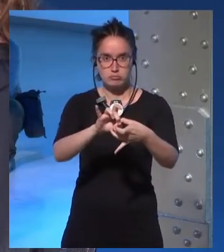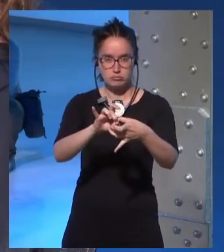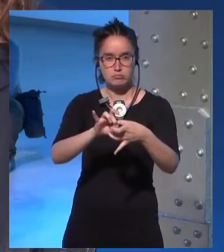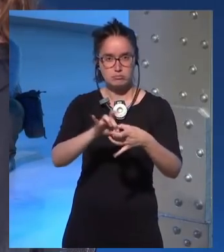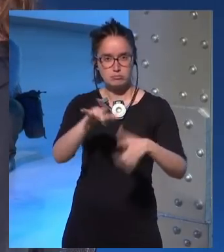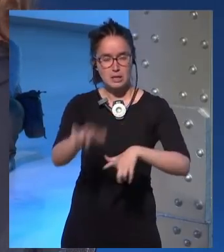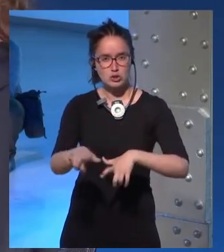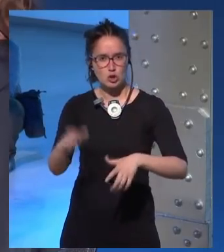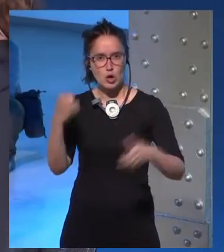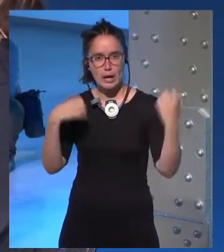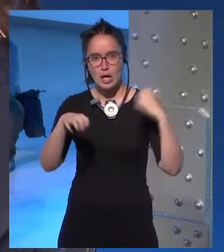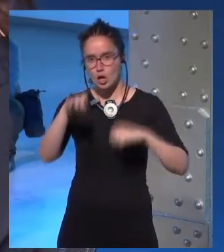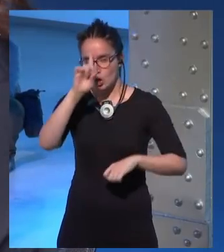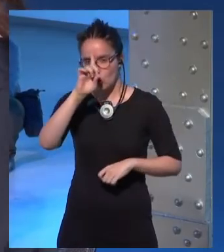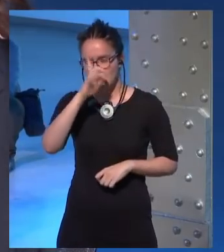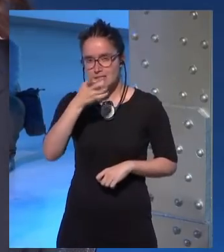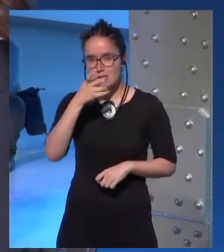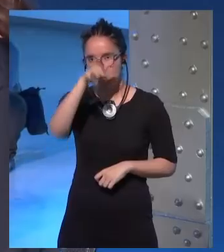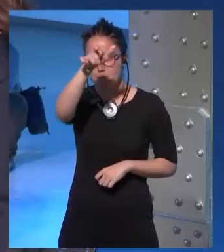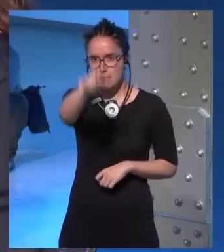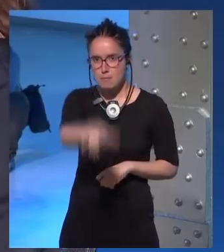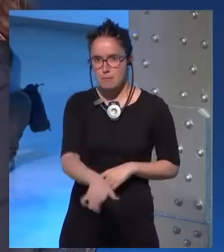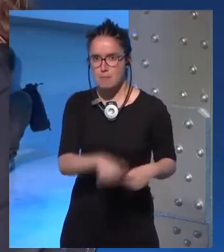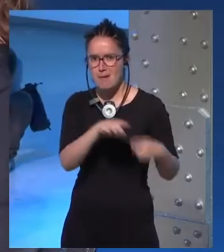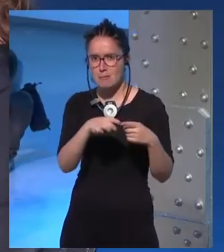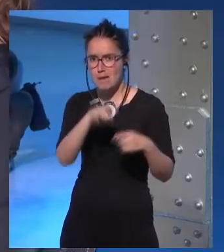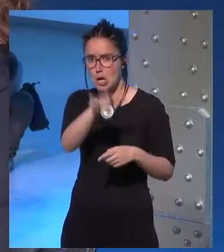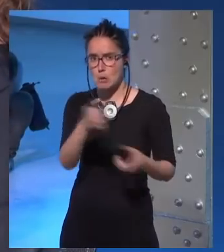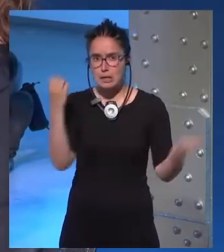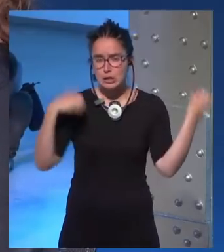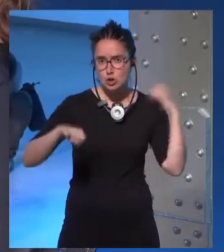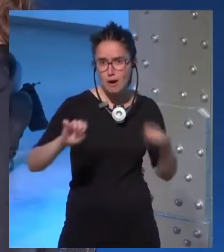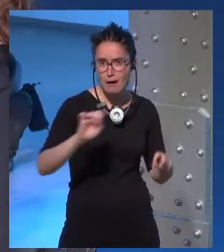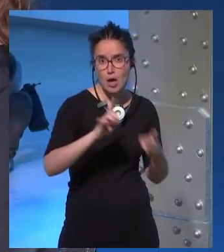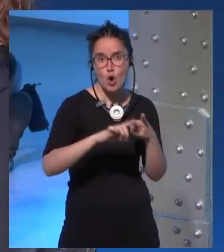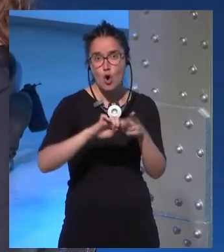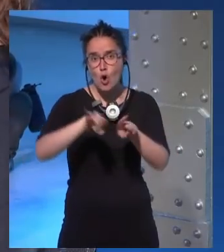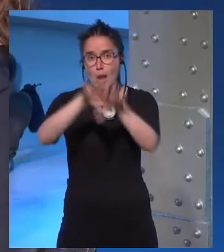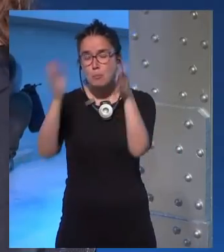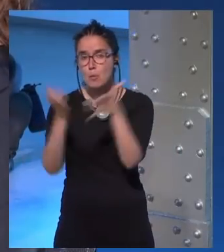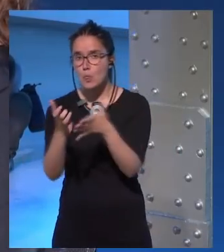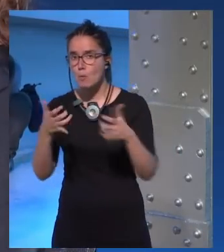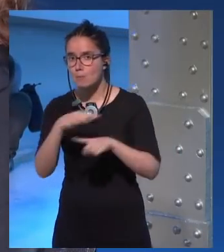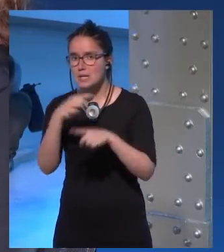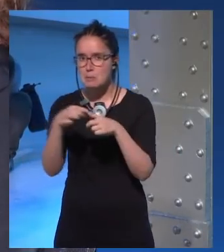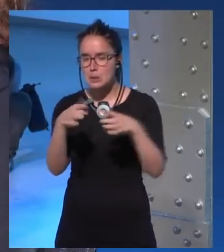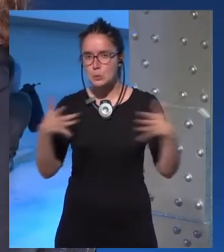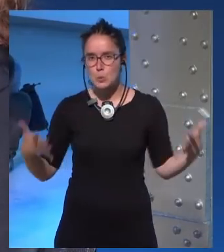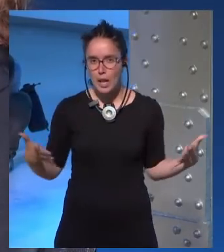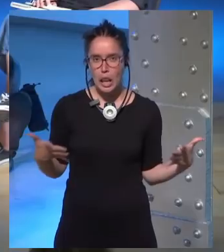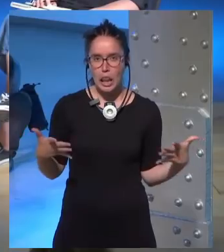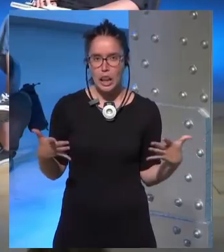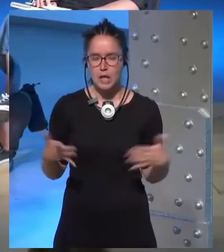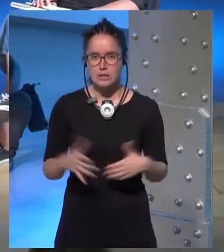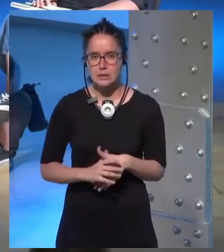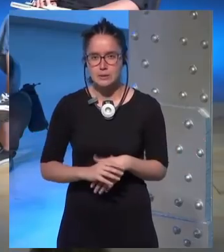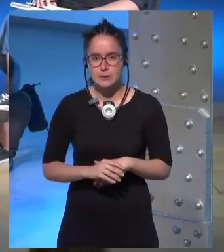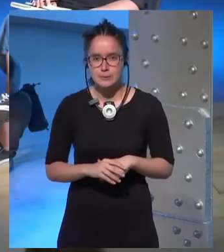They make the story move. Do you first have the character, or do you have the world?